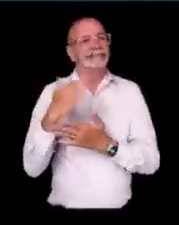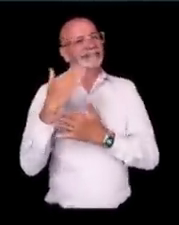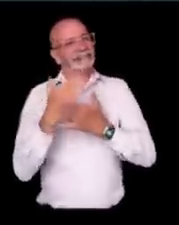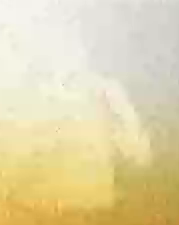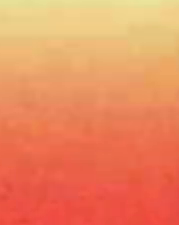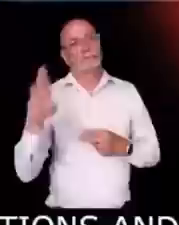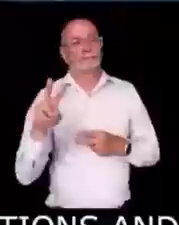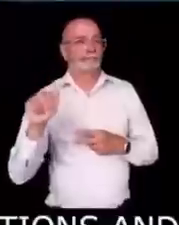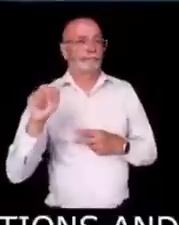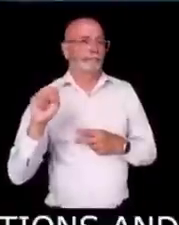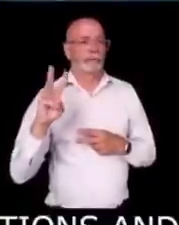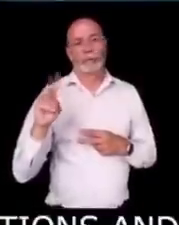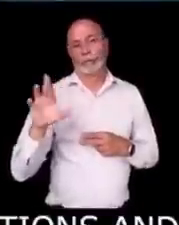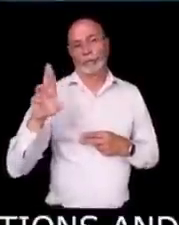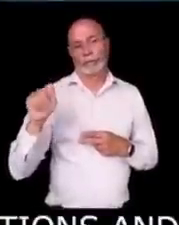political opponents.